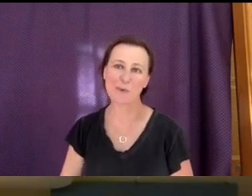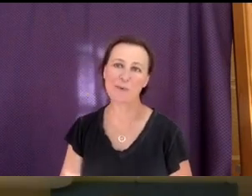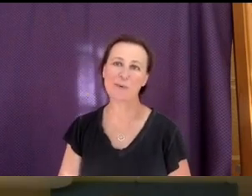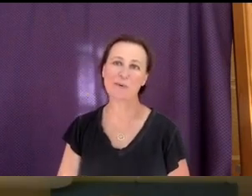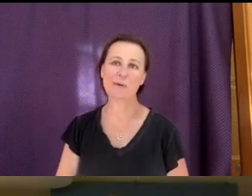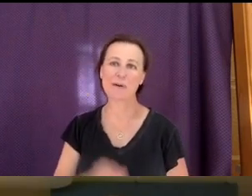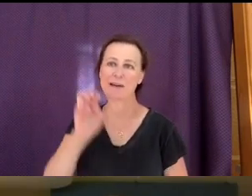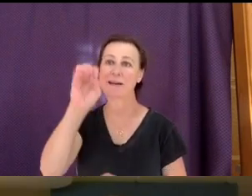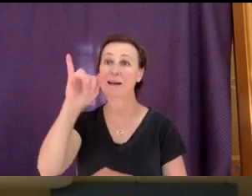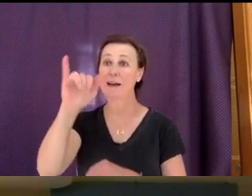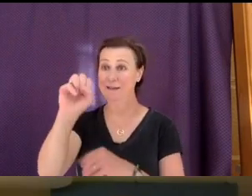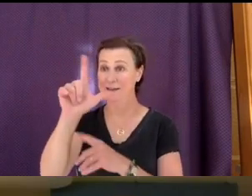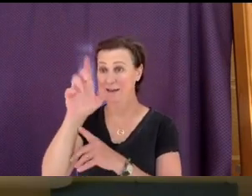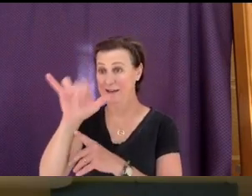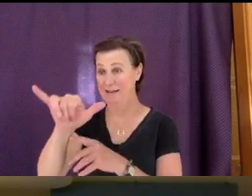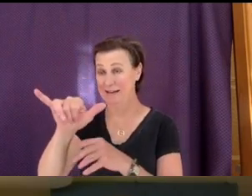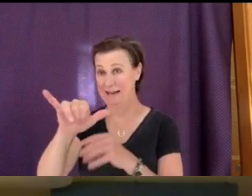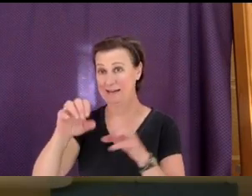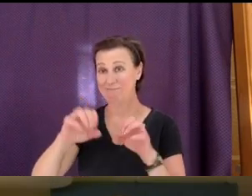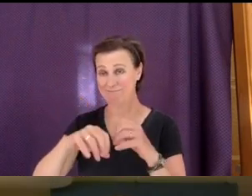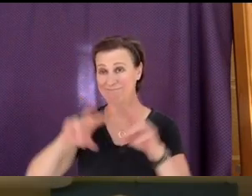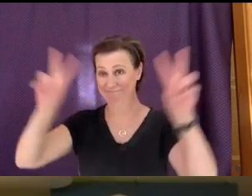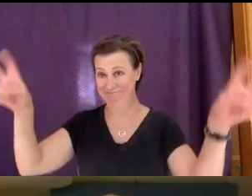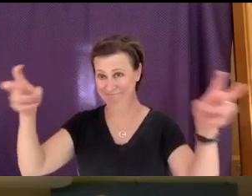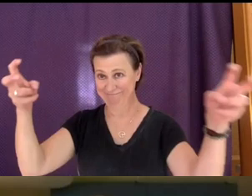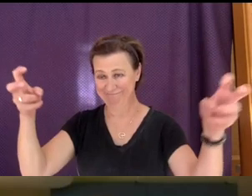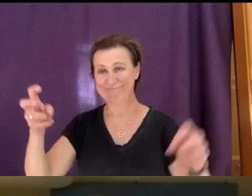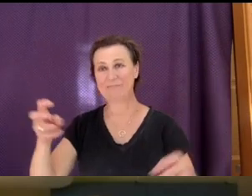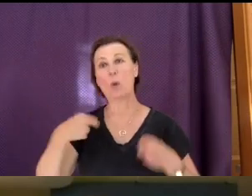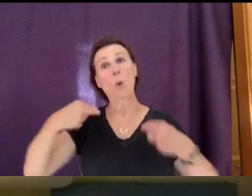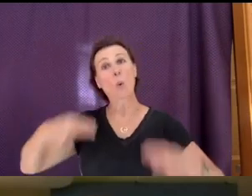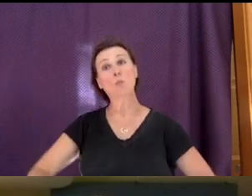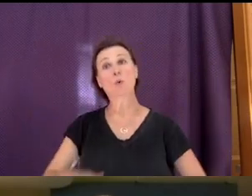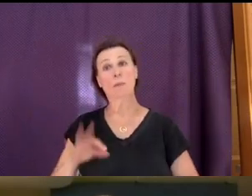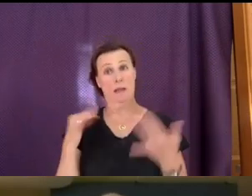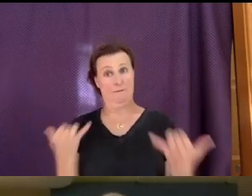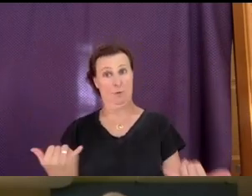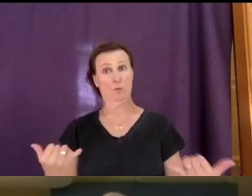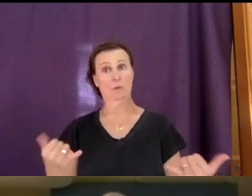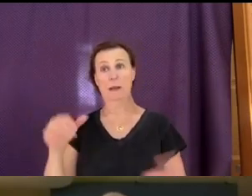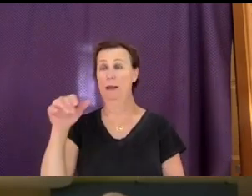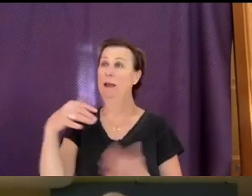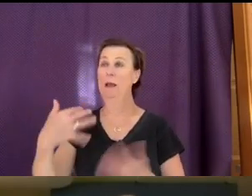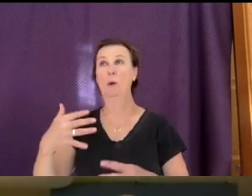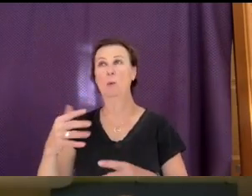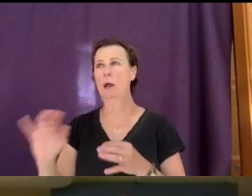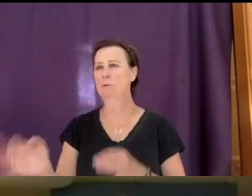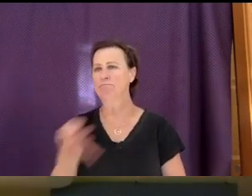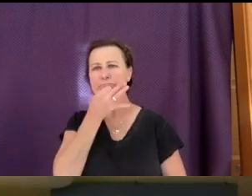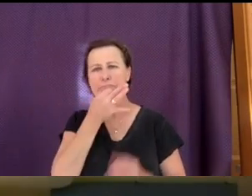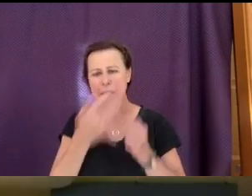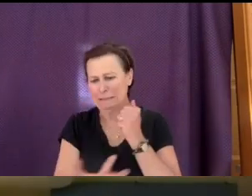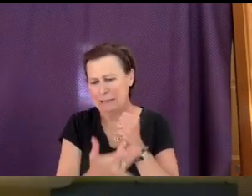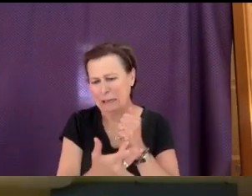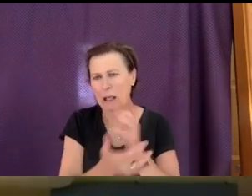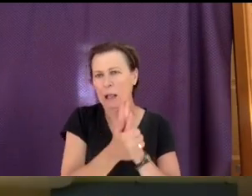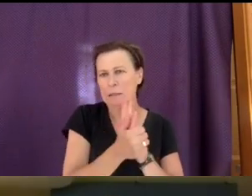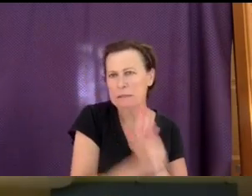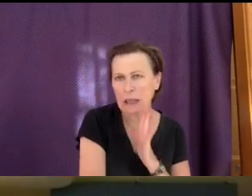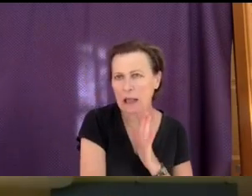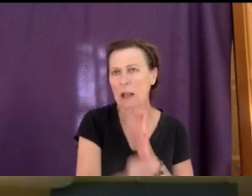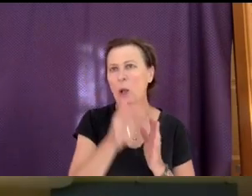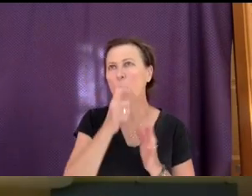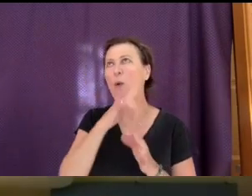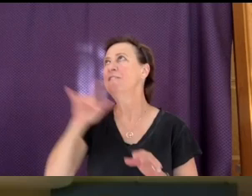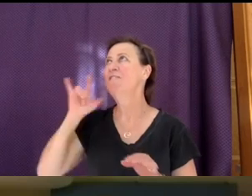Isley goes on. The human being of today, the atomic manipulator, the aeronaut who